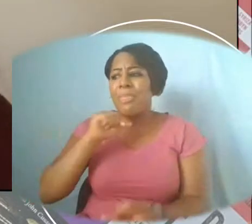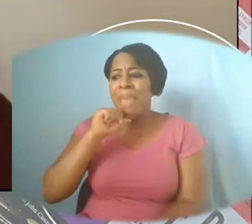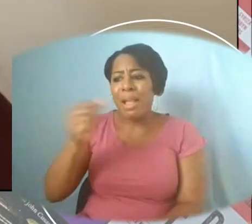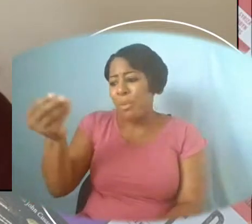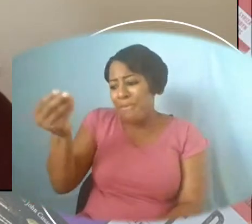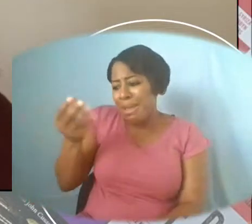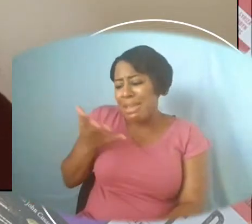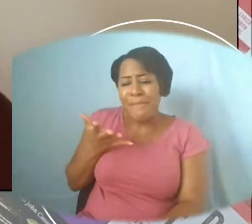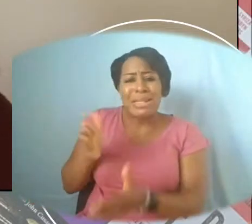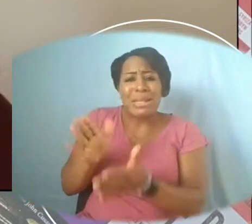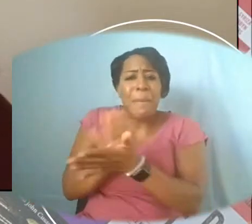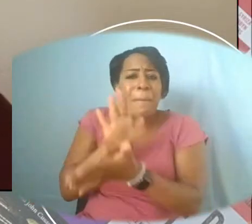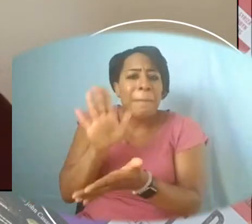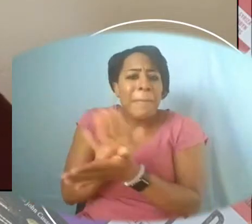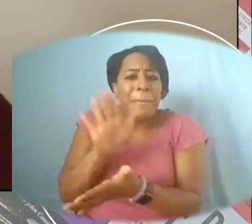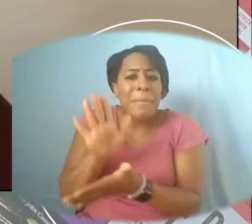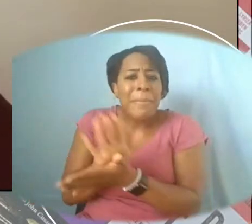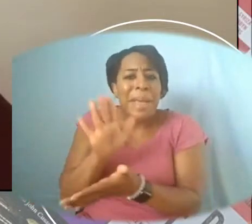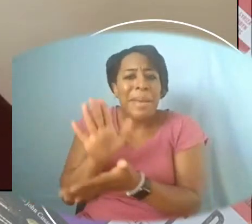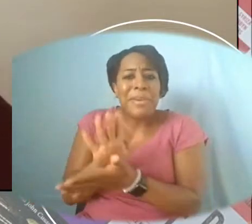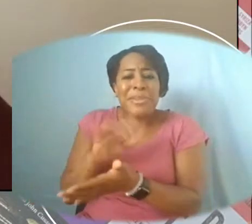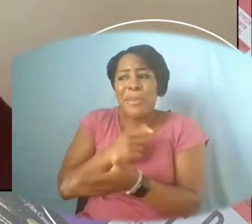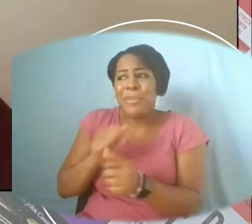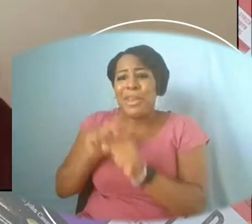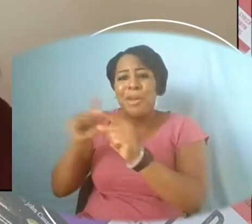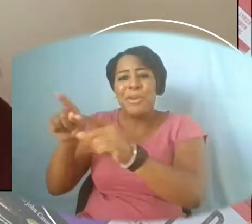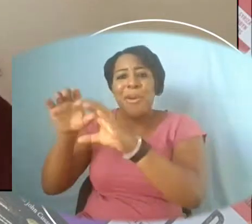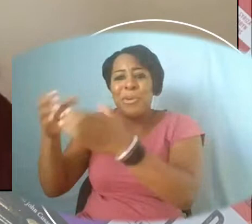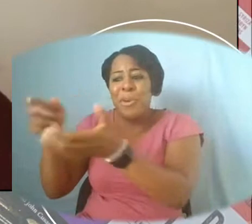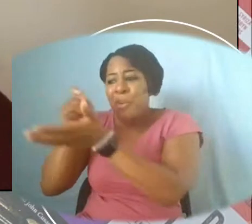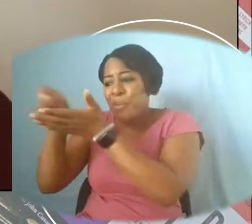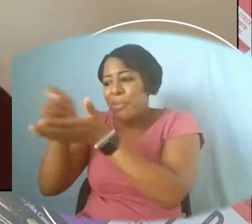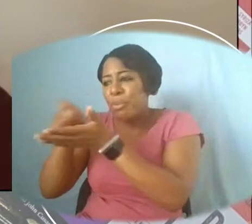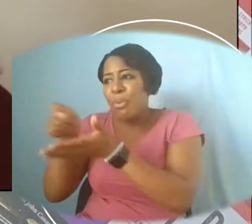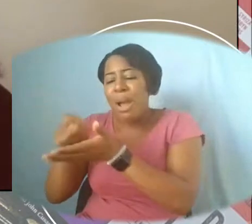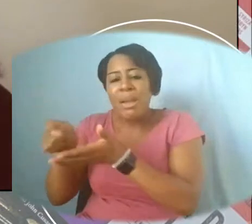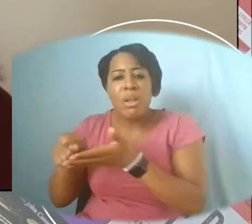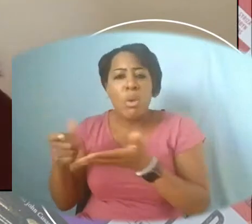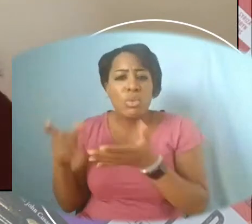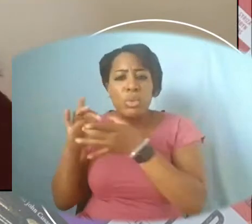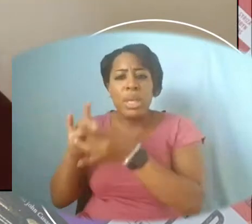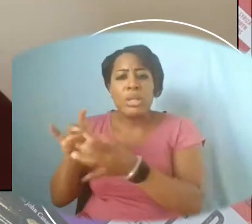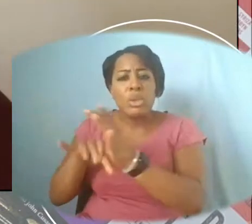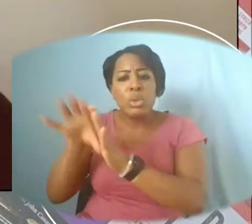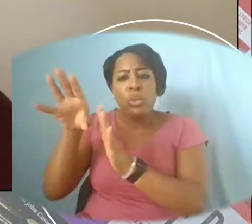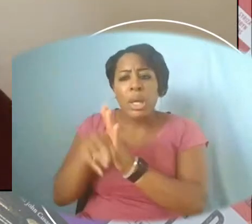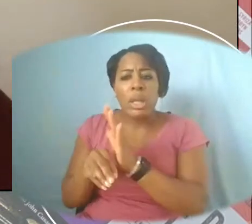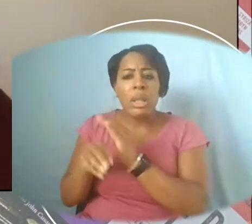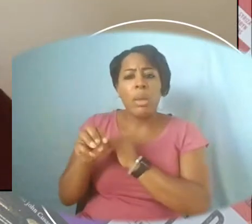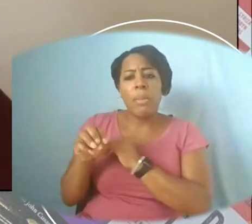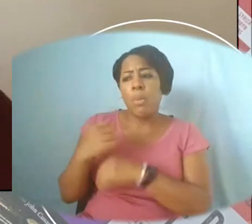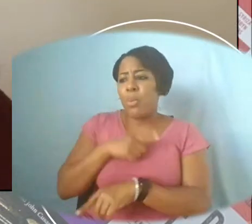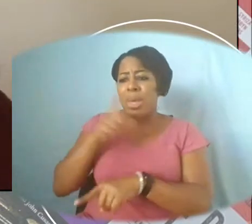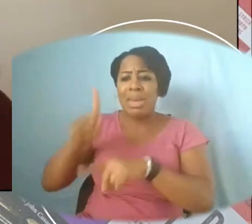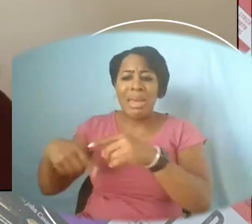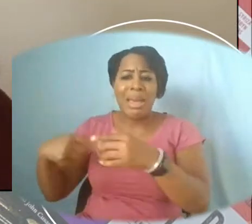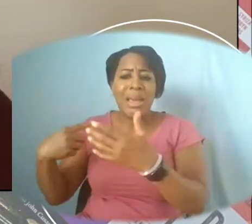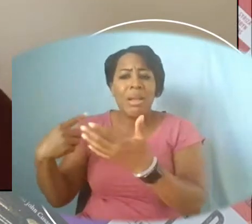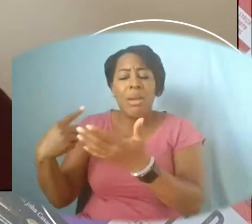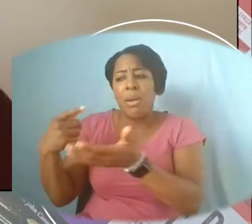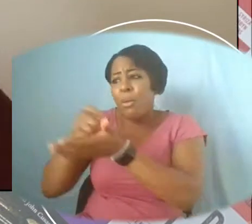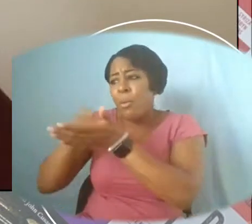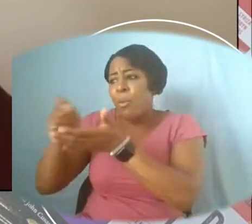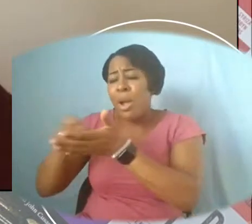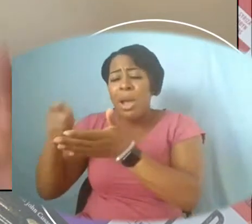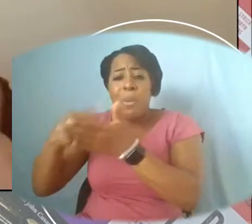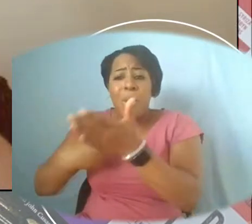to the group to write notes in your curriculums or, about what you learned that day. You can't get basic